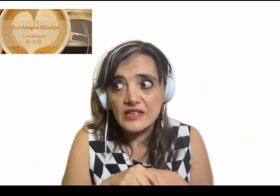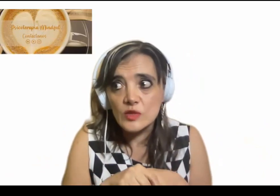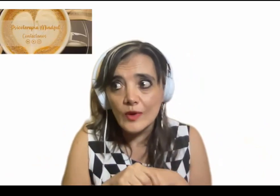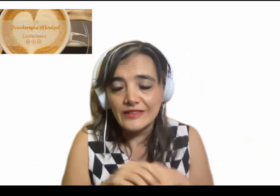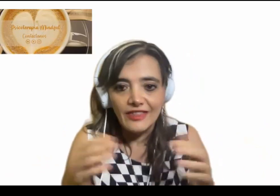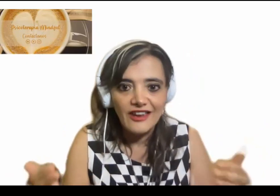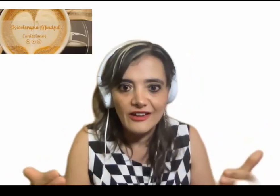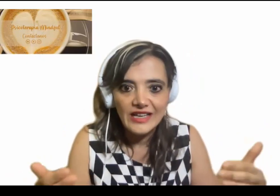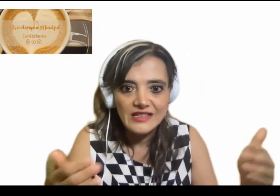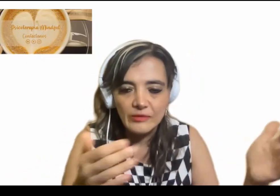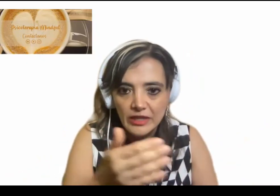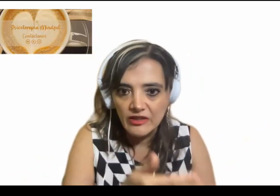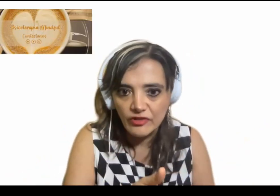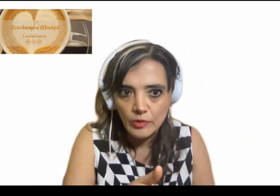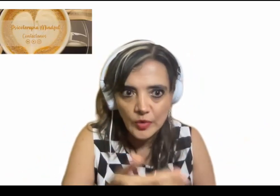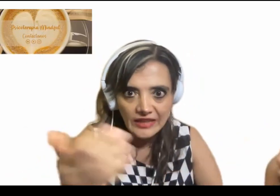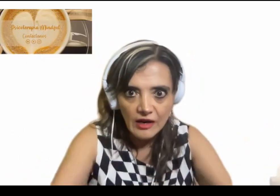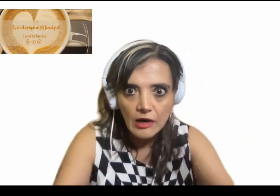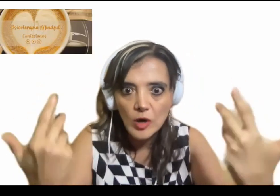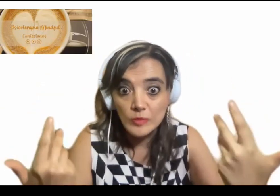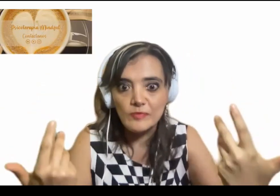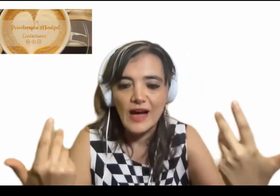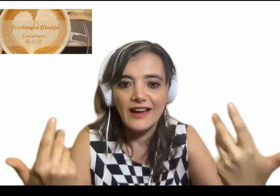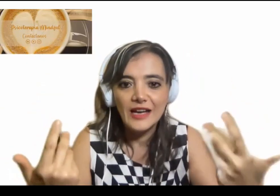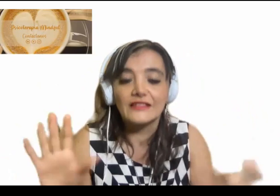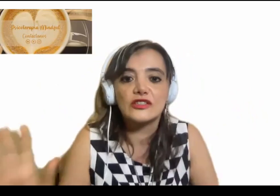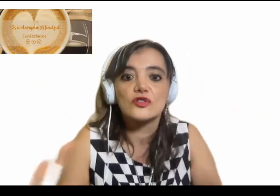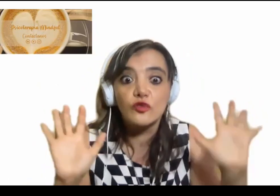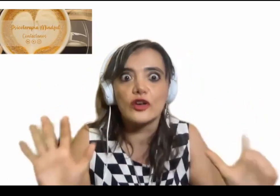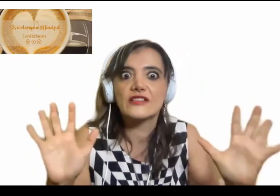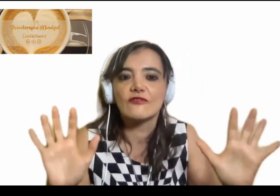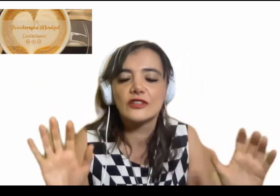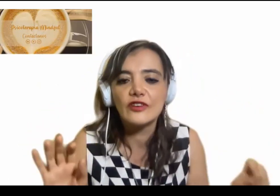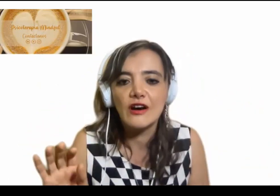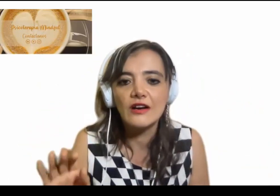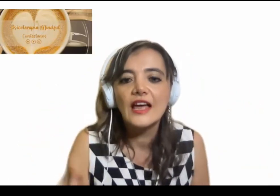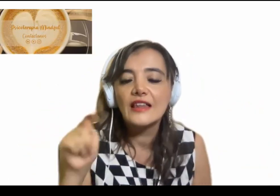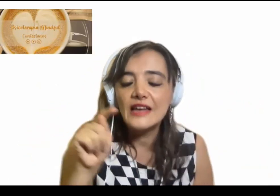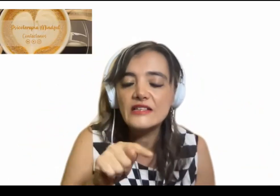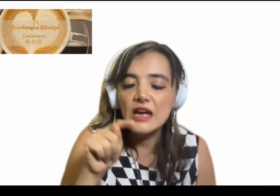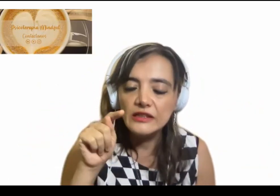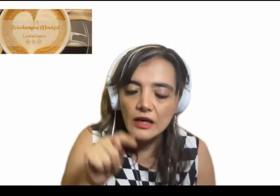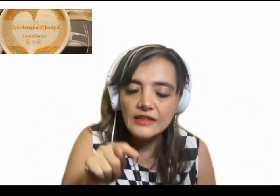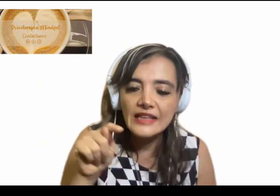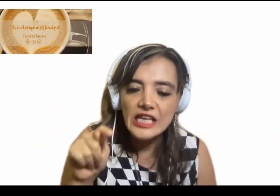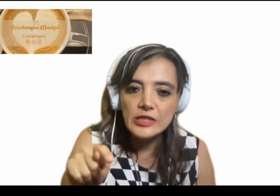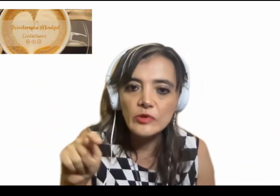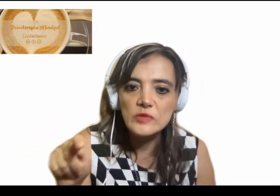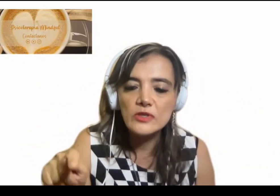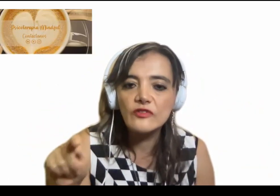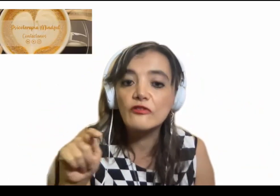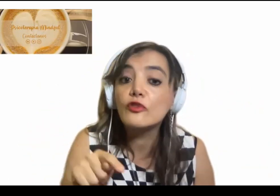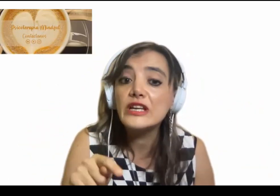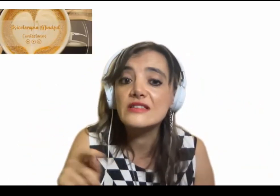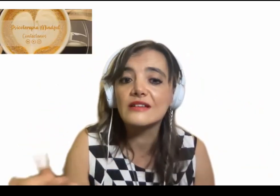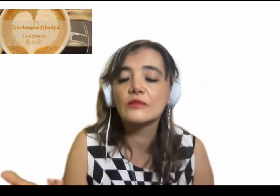for instance, when the deer is in the middle of the road and the car comes by and they just freeze in front of the car. That is a non-adaptive